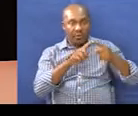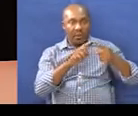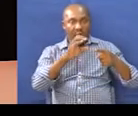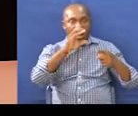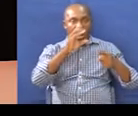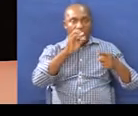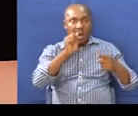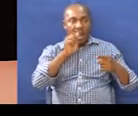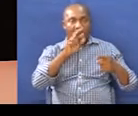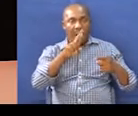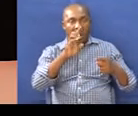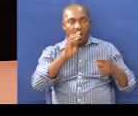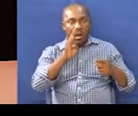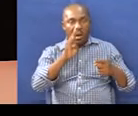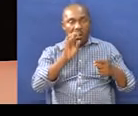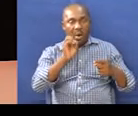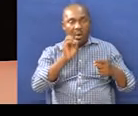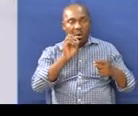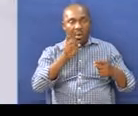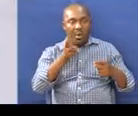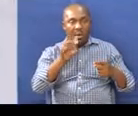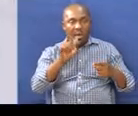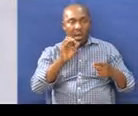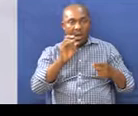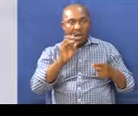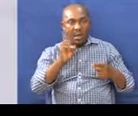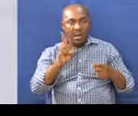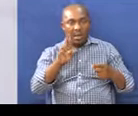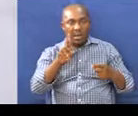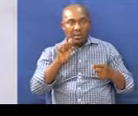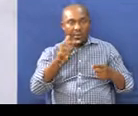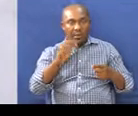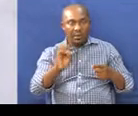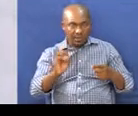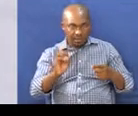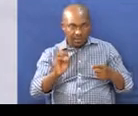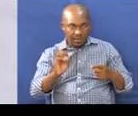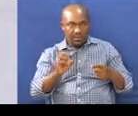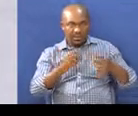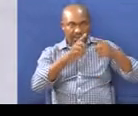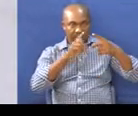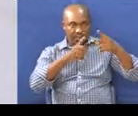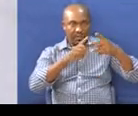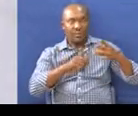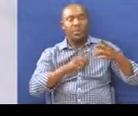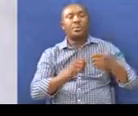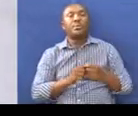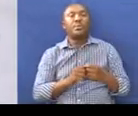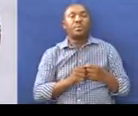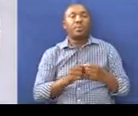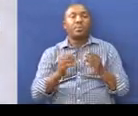states: the starch, reducing sugar, and non-reducing sugar. Another test is the test